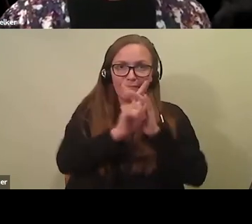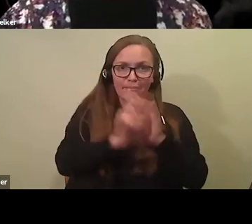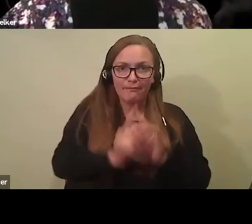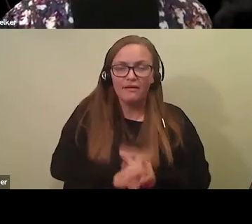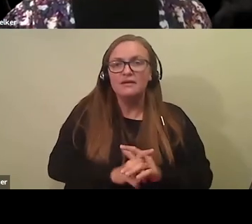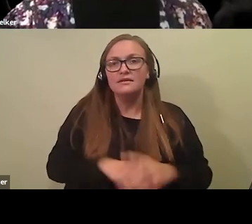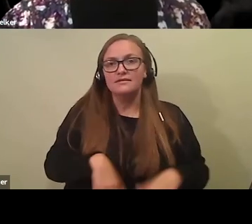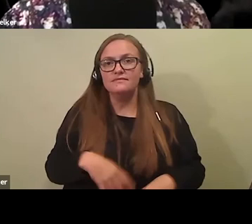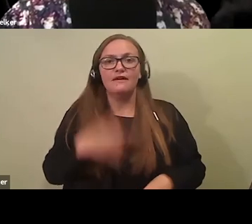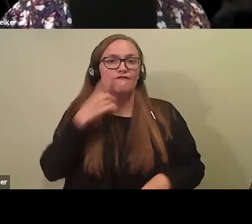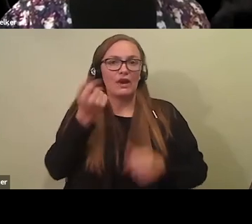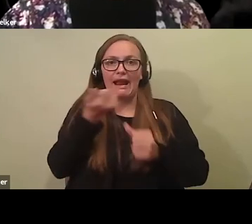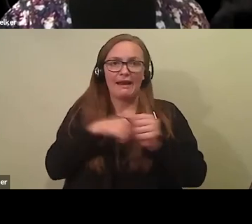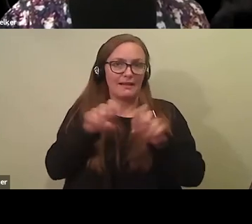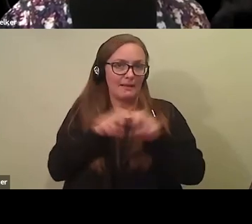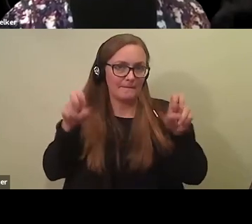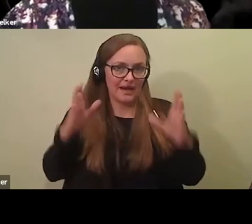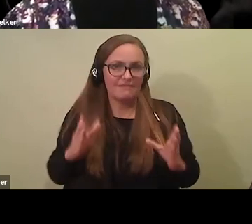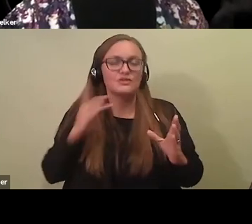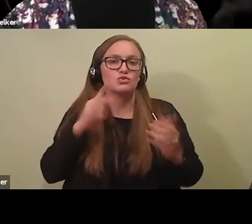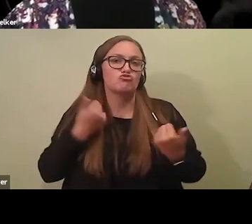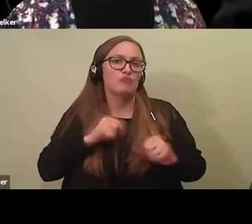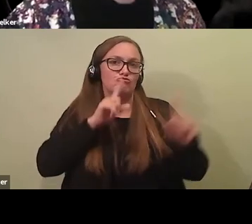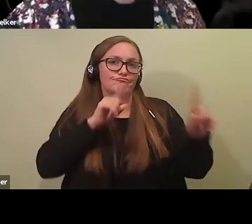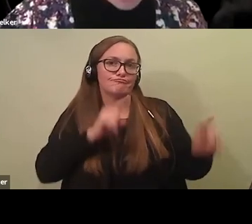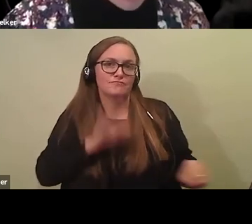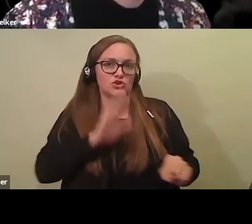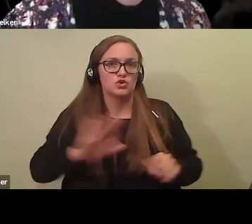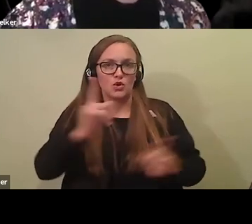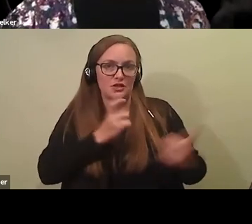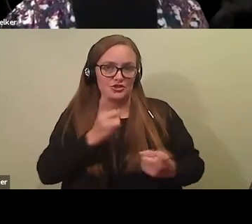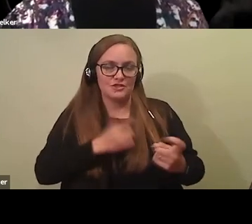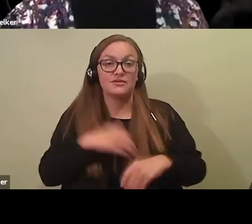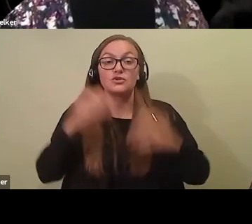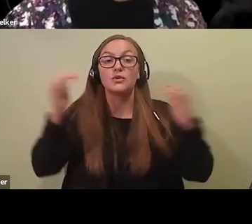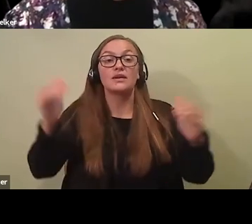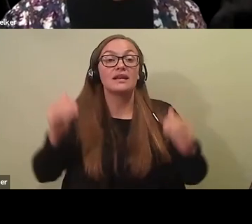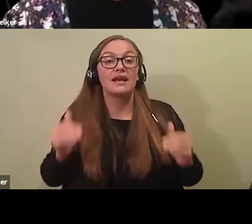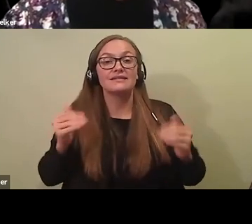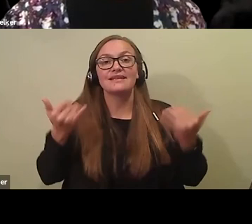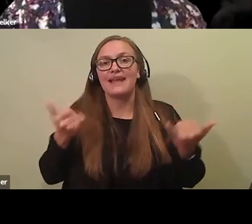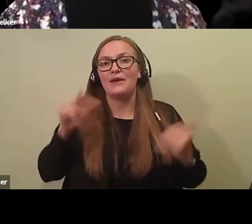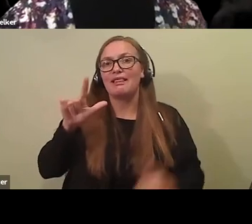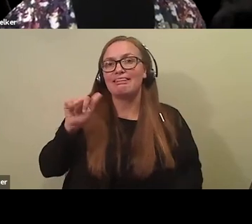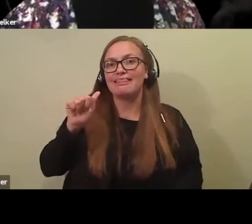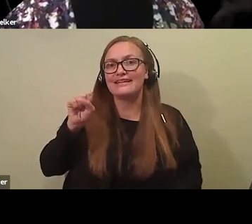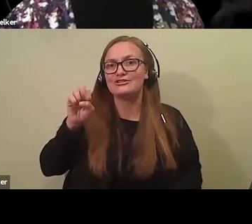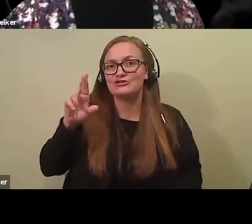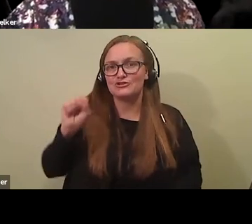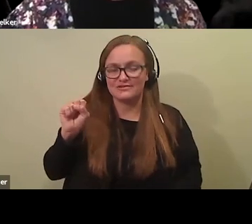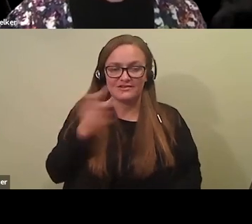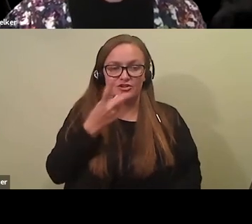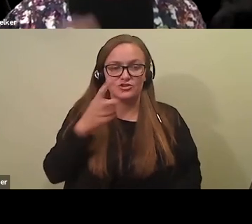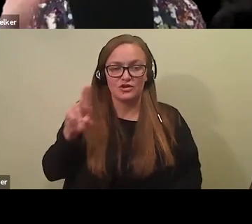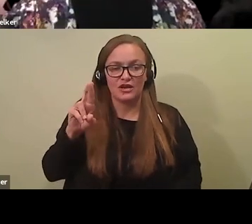them, and we'll do our best to get to all of your questions. So next up, let's talk lasers. So Dr.